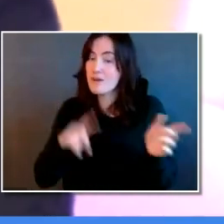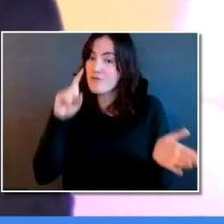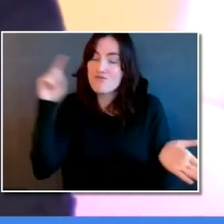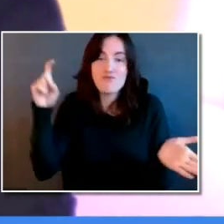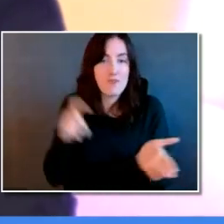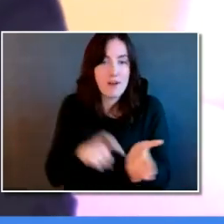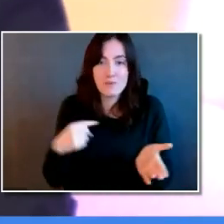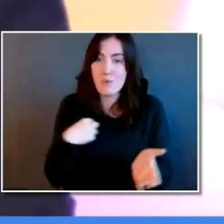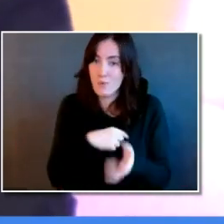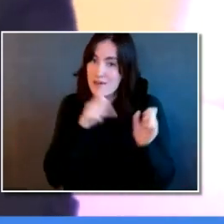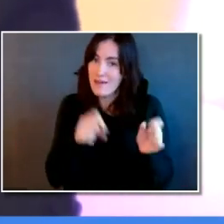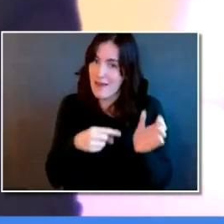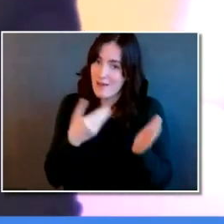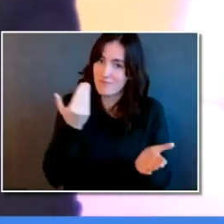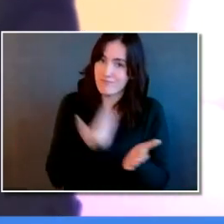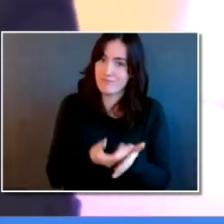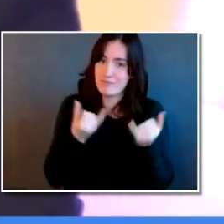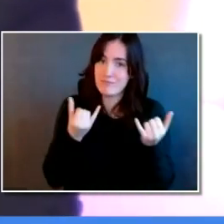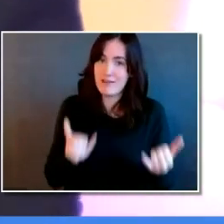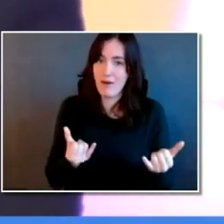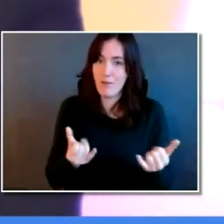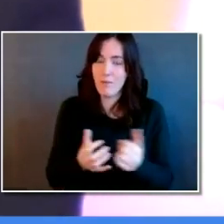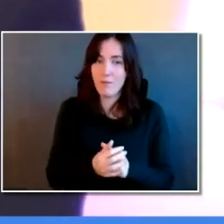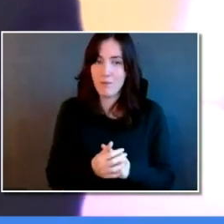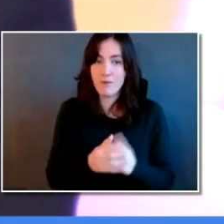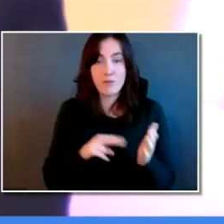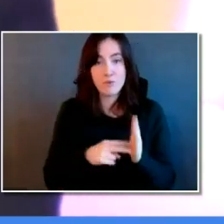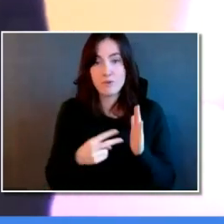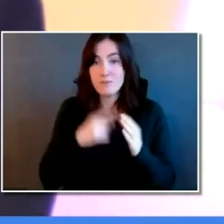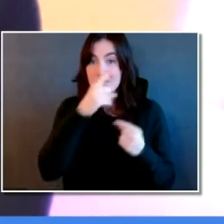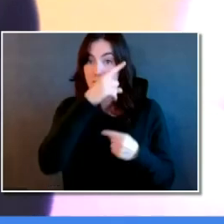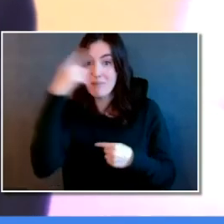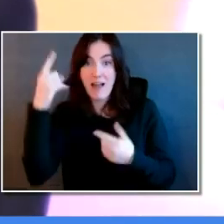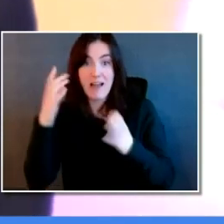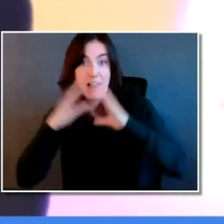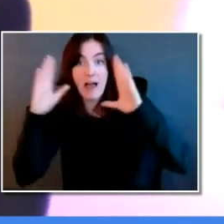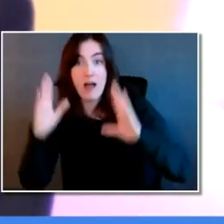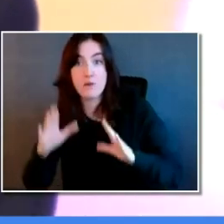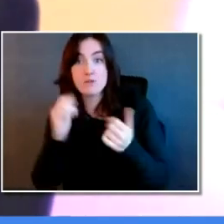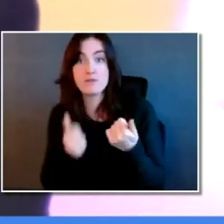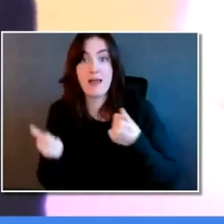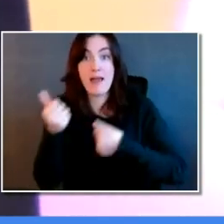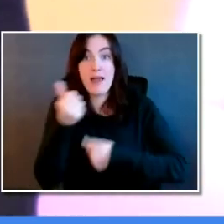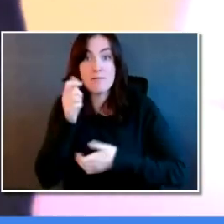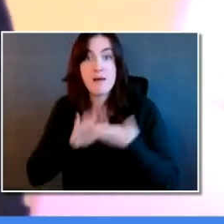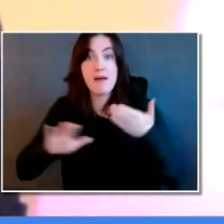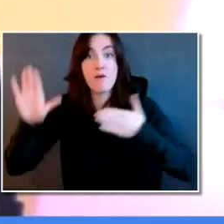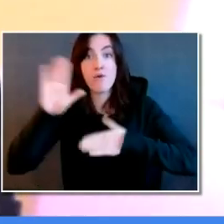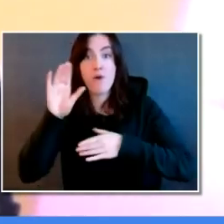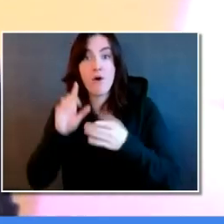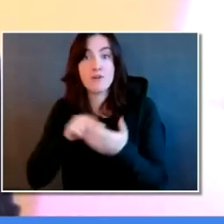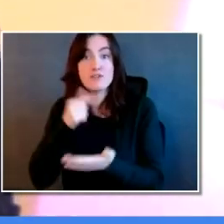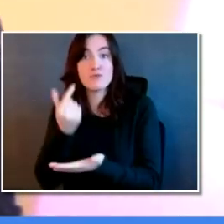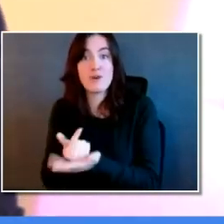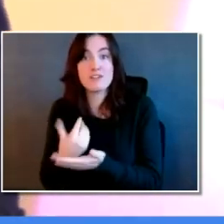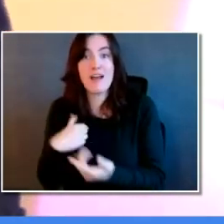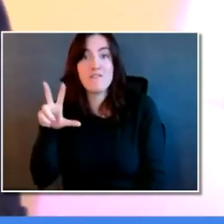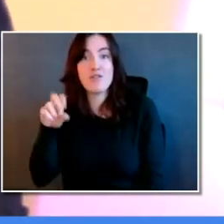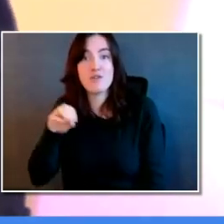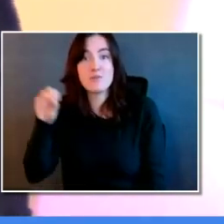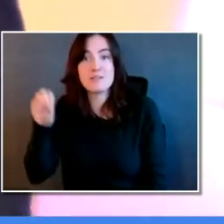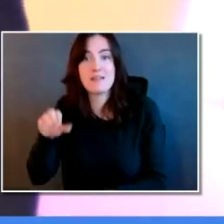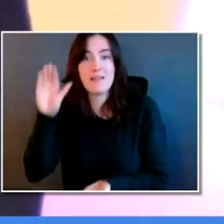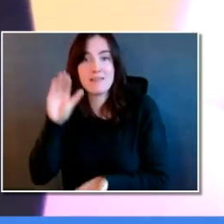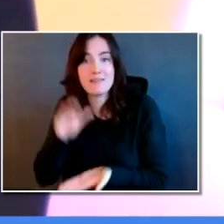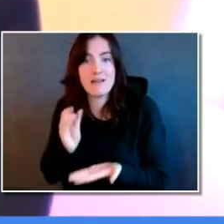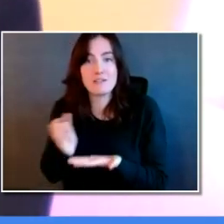can recognize now, which is that even black households headed by a college graduate have 30% less wealth on